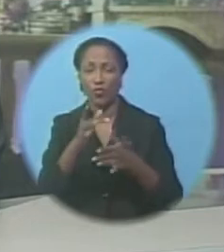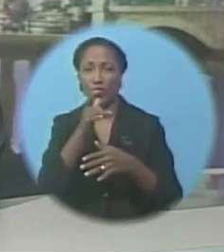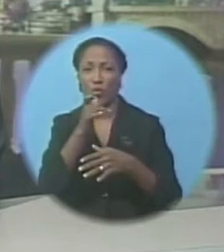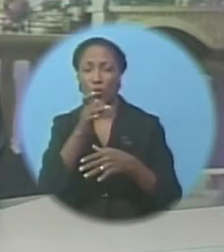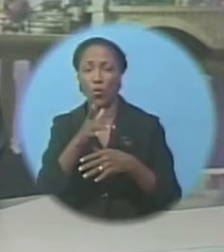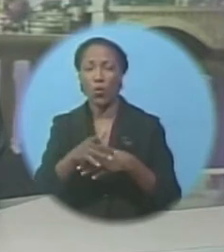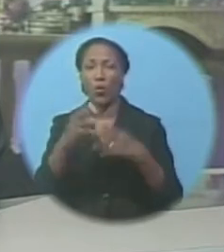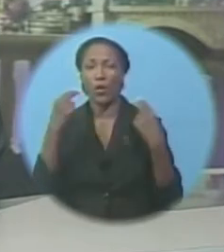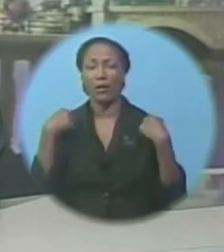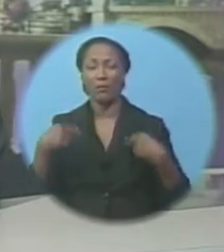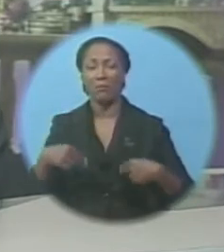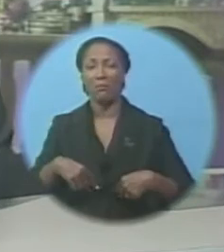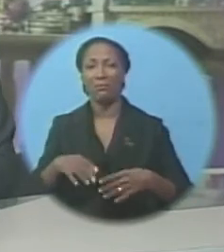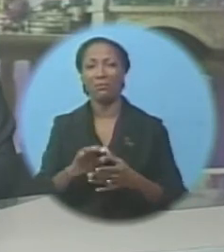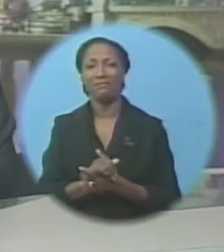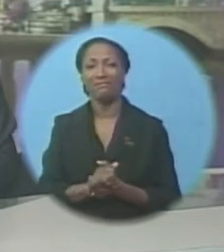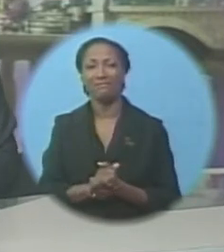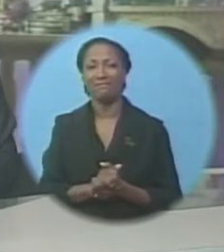Chain Link.